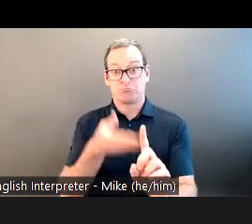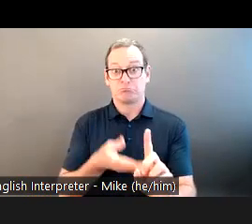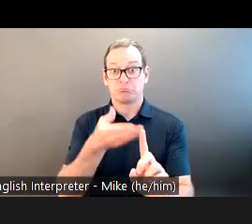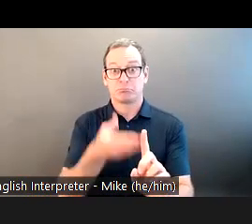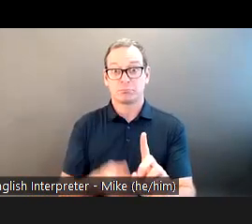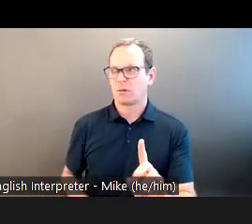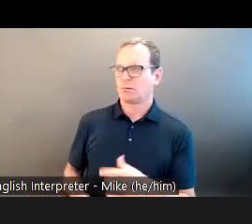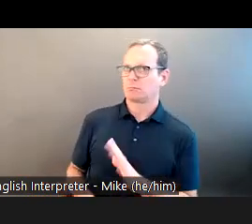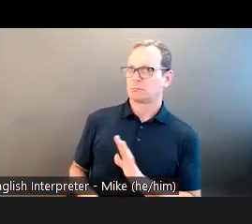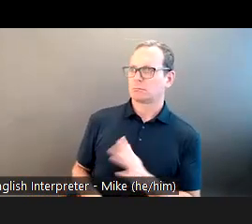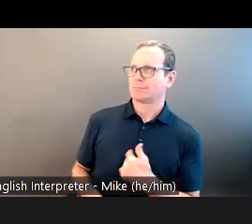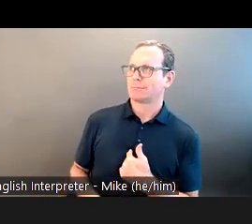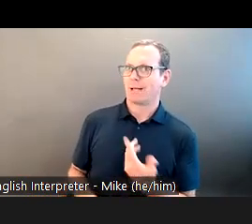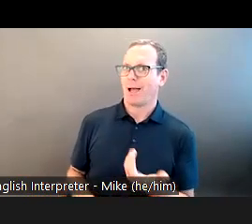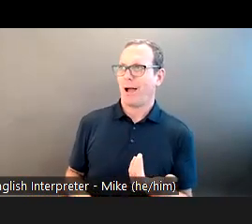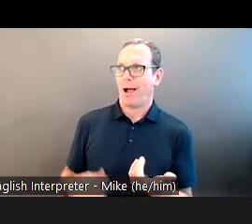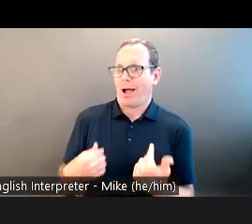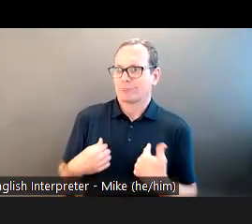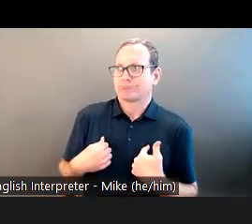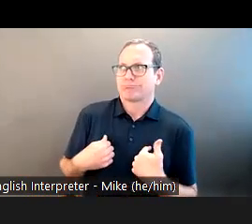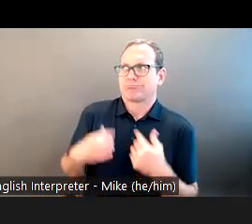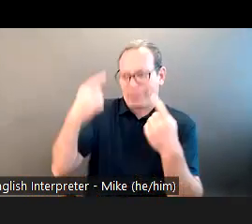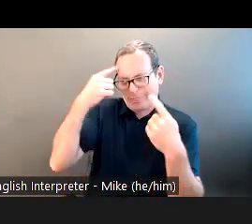most of them are quite happy to show me. They're quite happy to prove it,